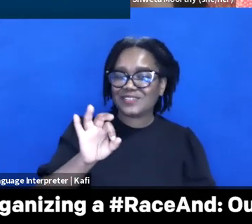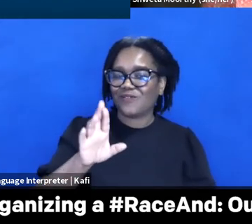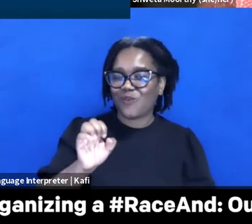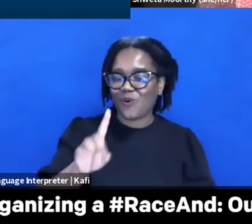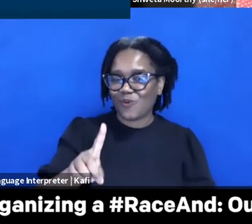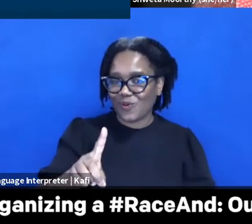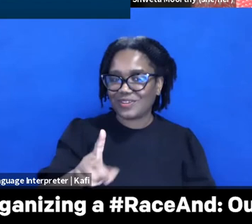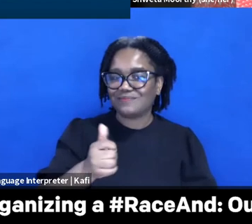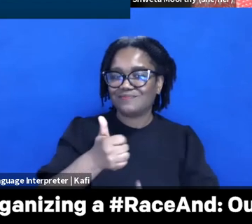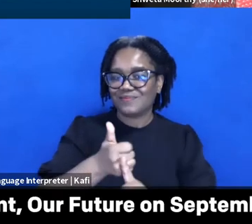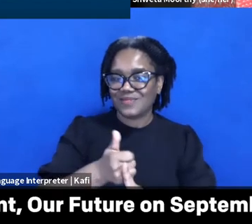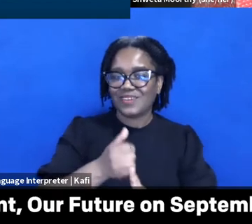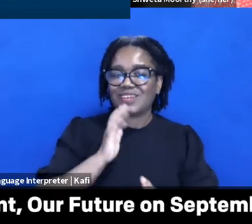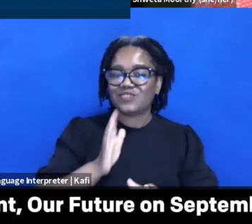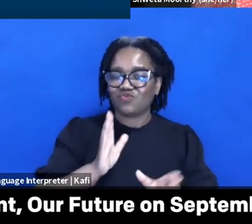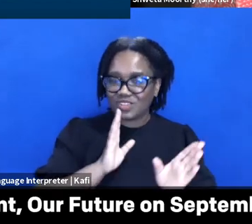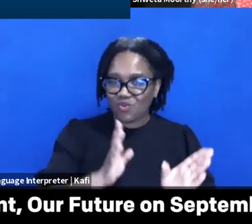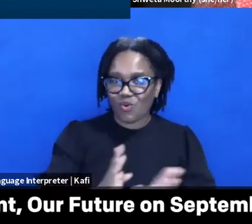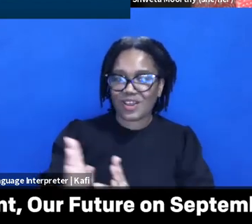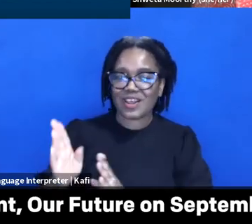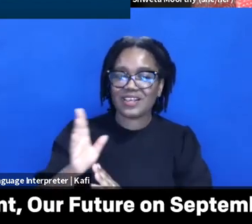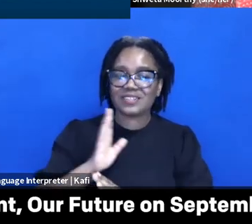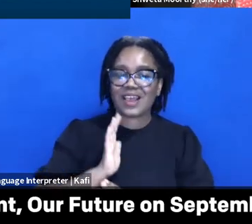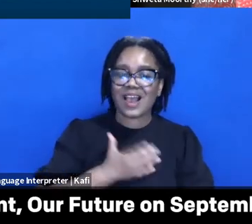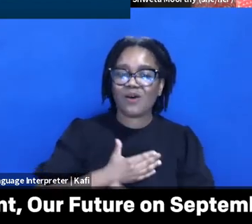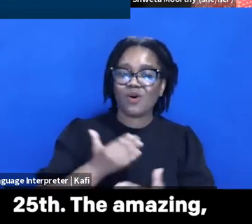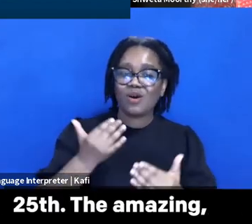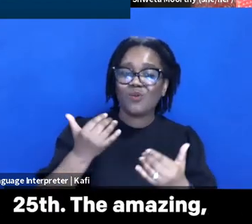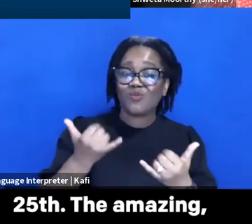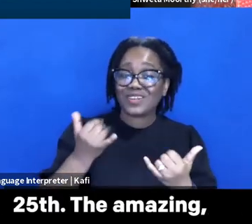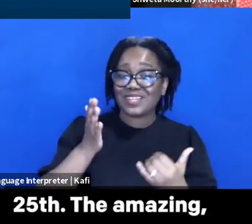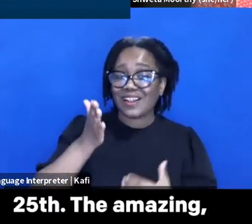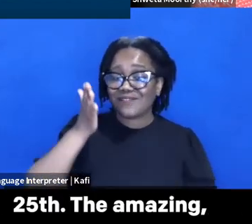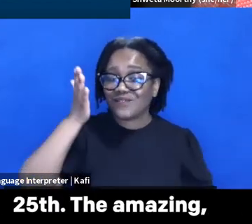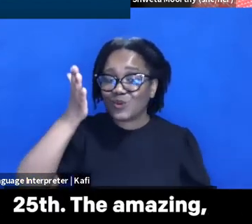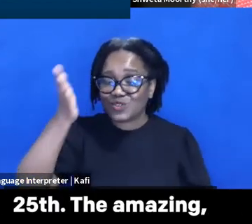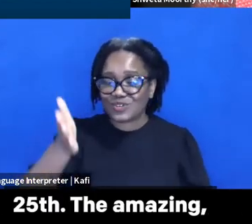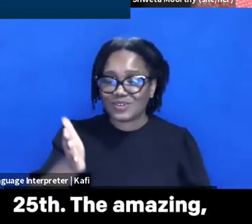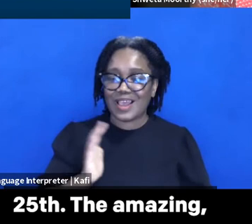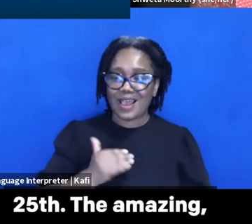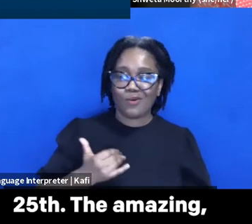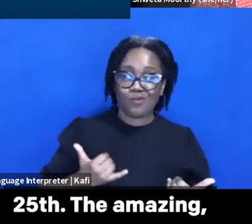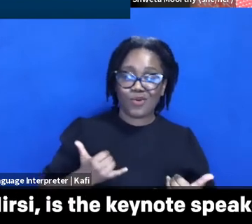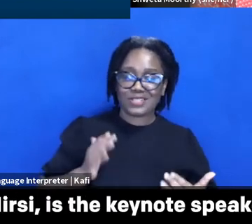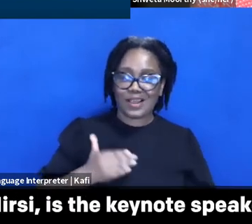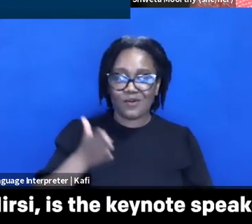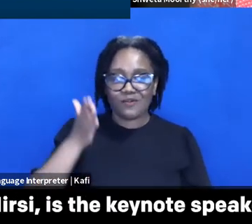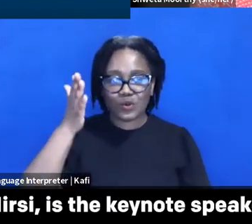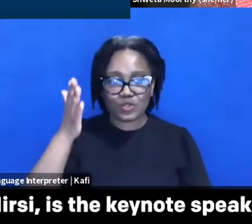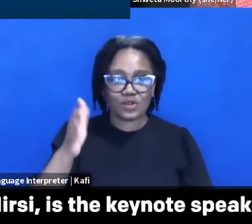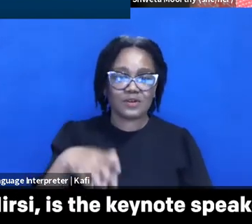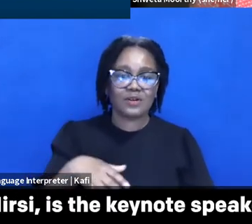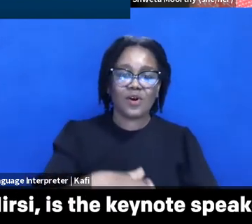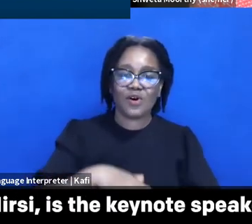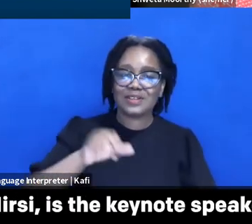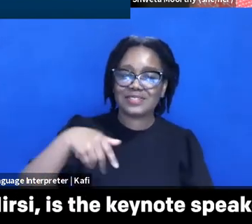is organizing a Race and Our Present, Our Future on September 25th. The amazing Isra Hirsi is the